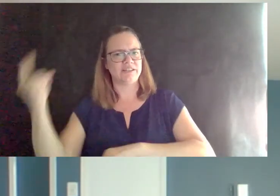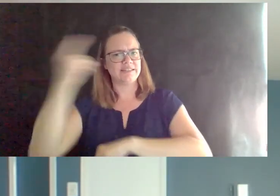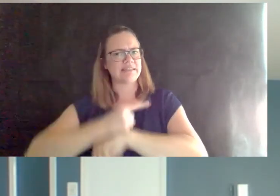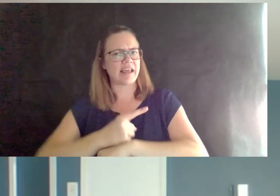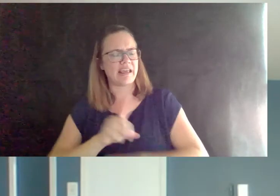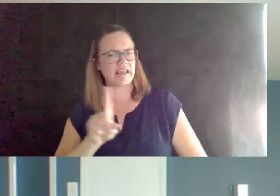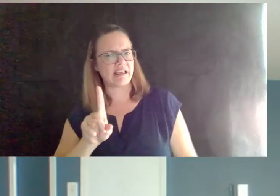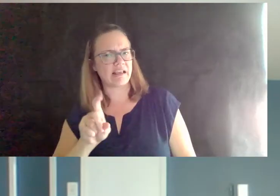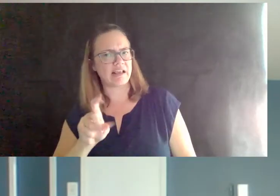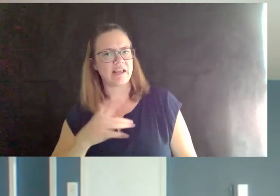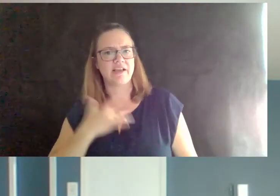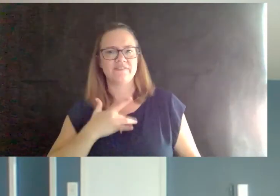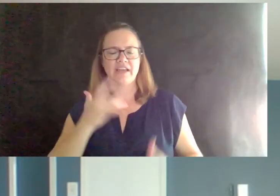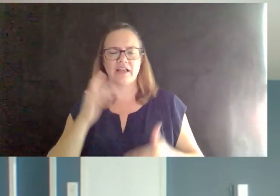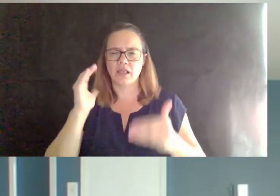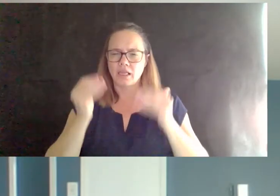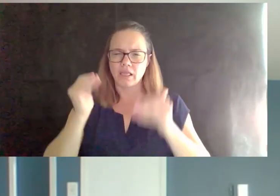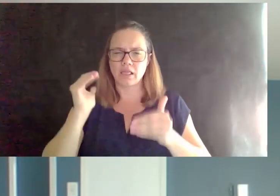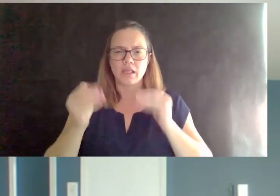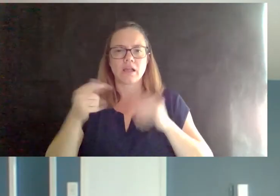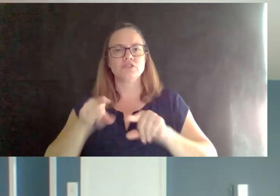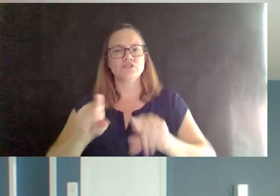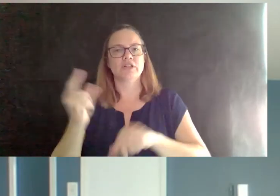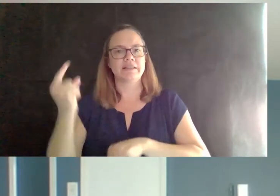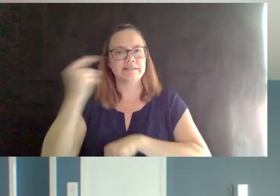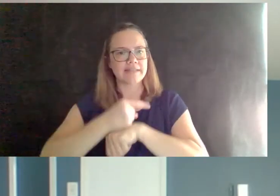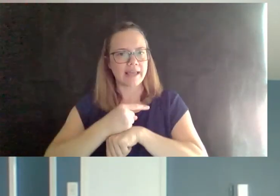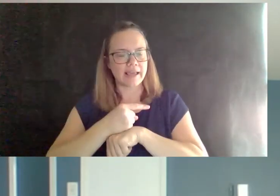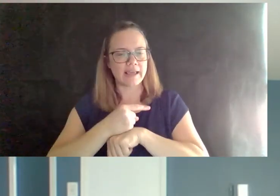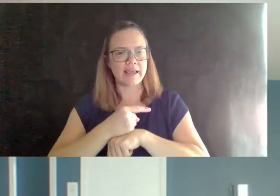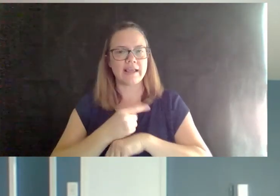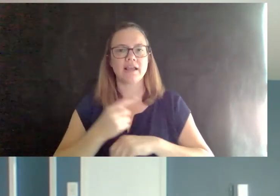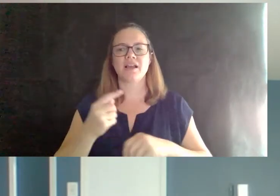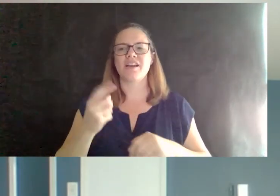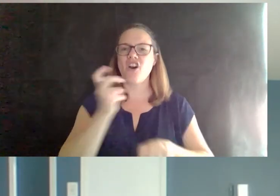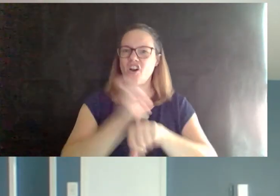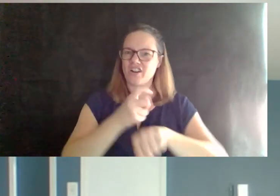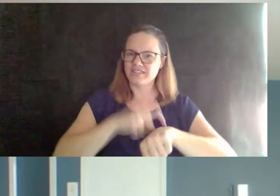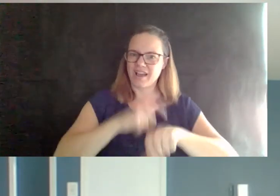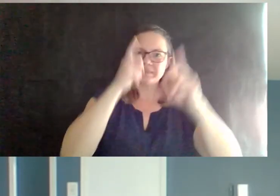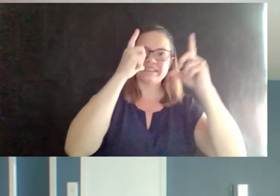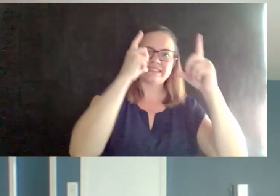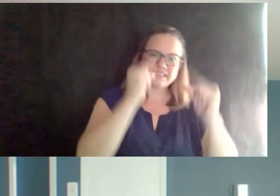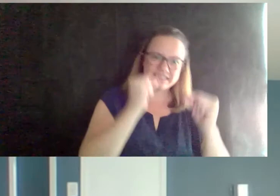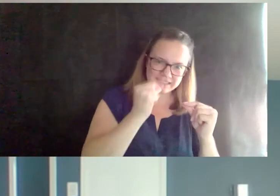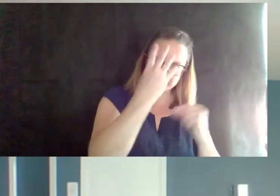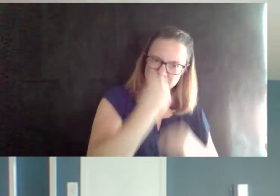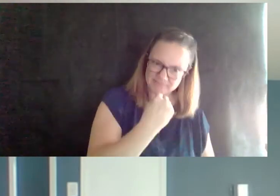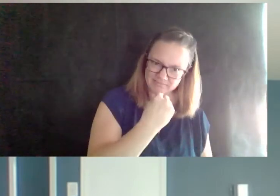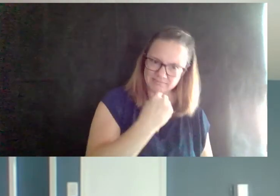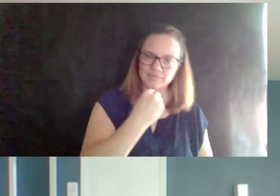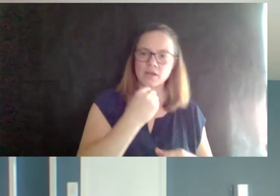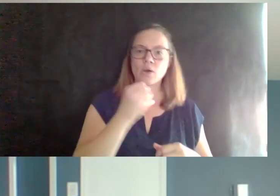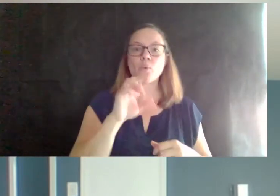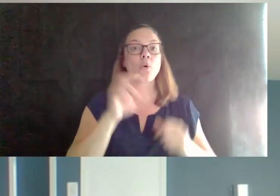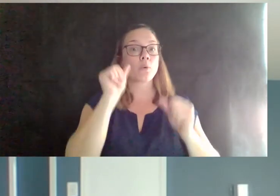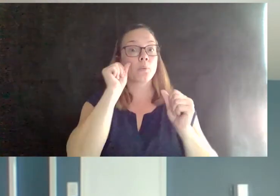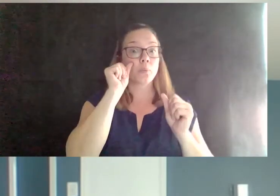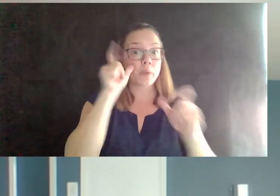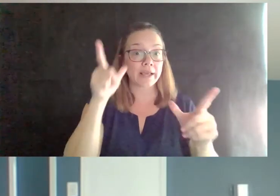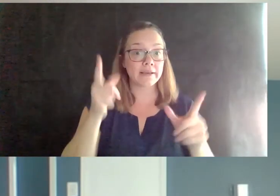Do you feel groggy throughout your day? Do you have trouble falling asleep and waking? Are you waking up